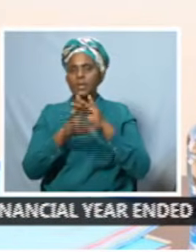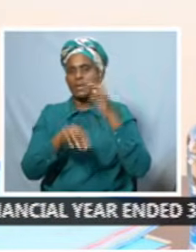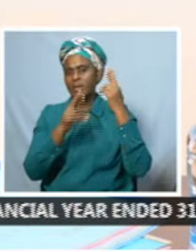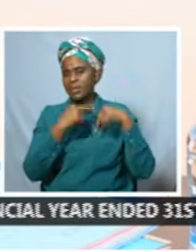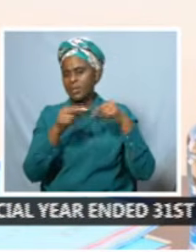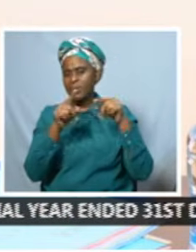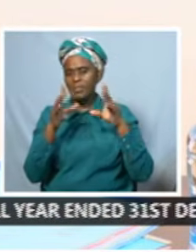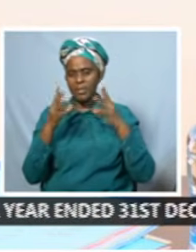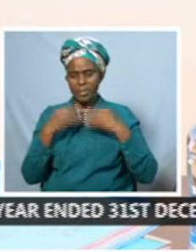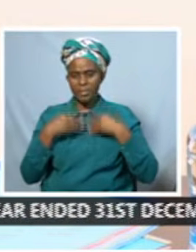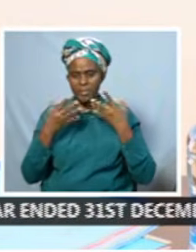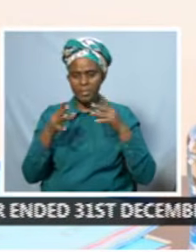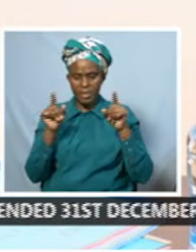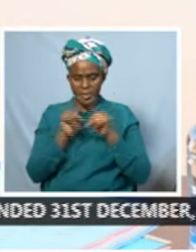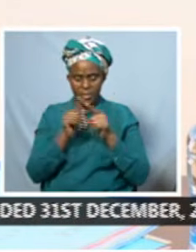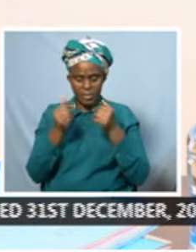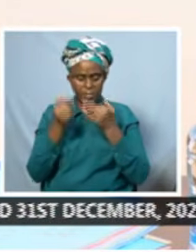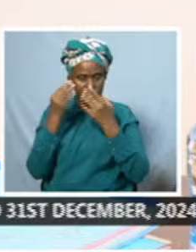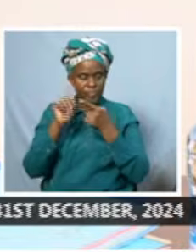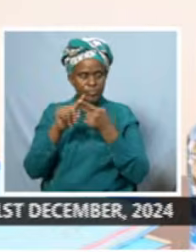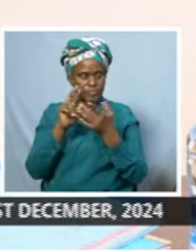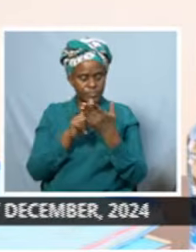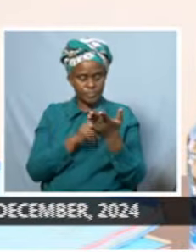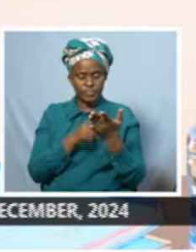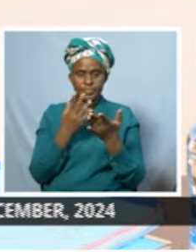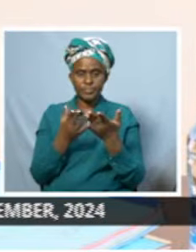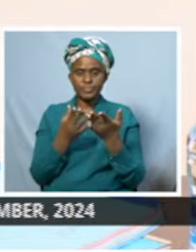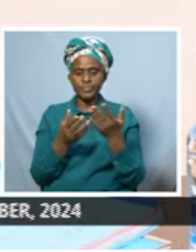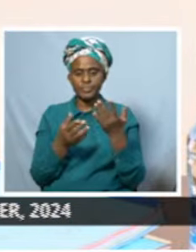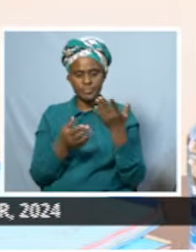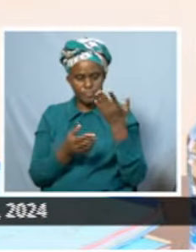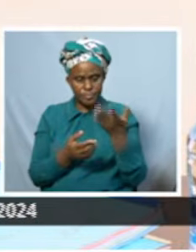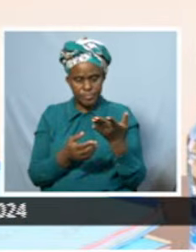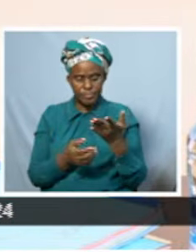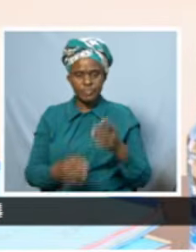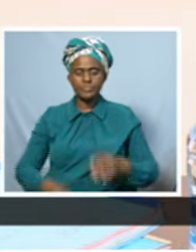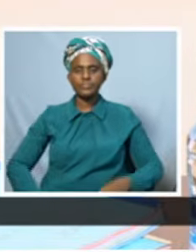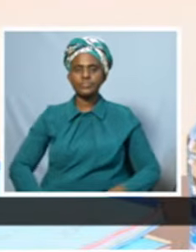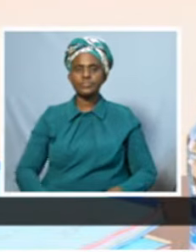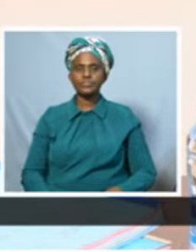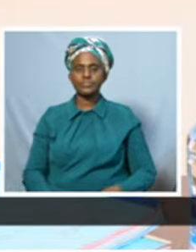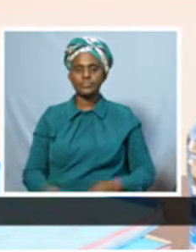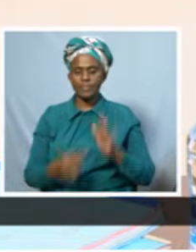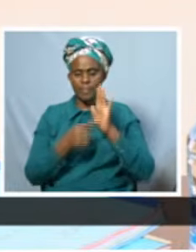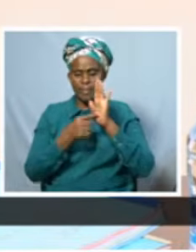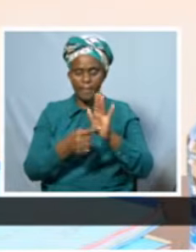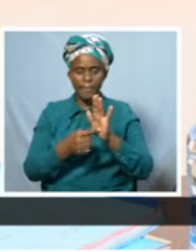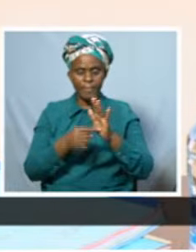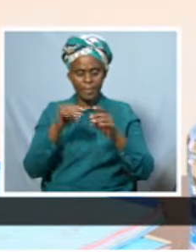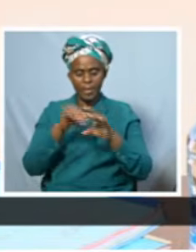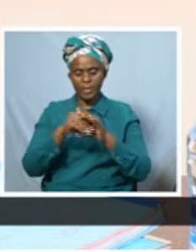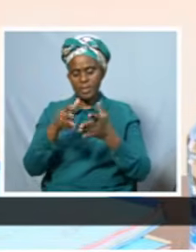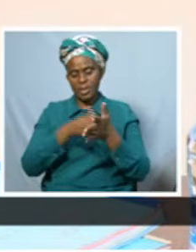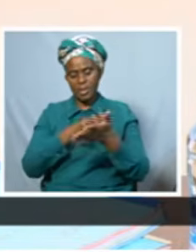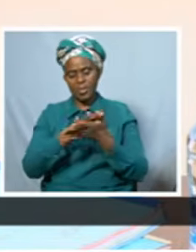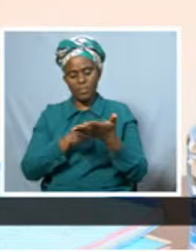is acknowledged, and we wish to report that the cause of query and action taken is shown in the